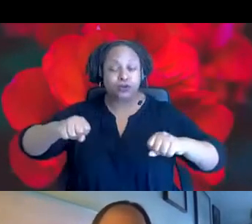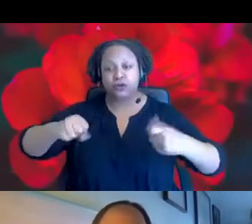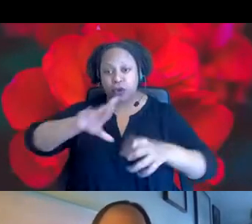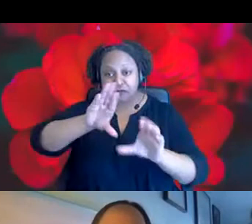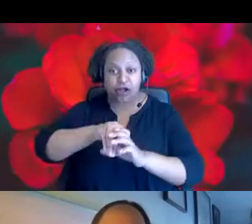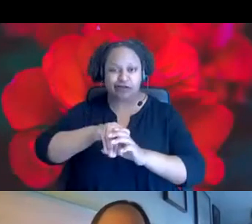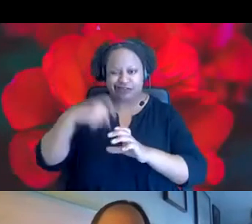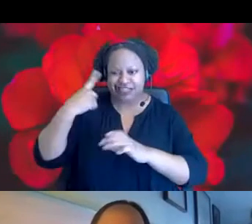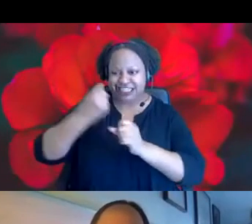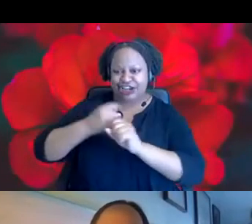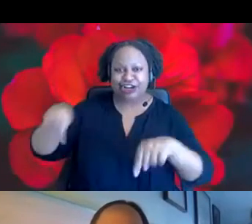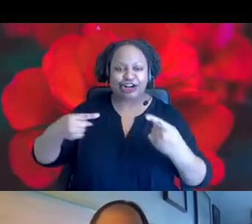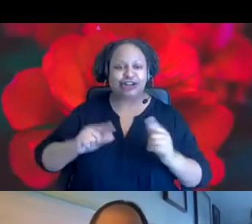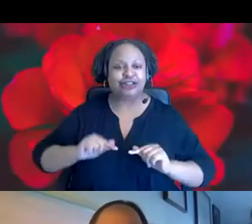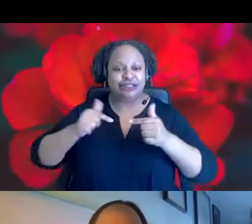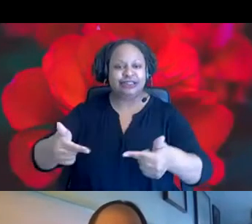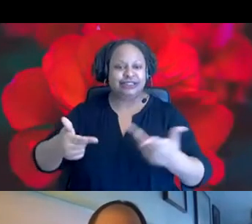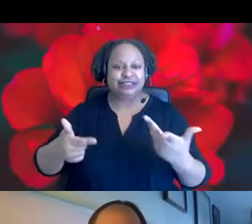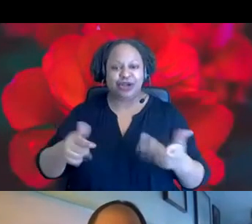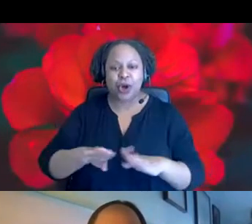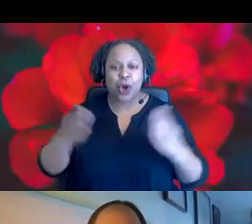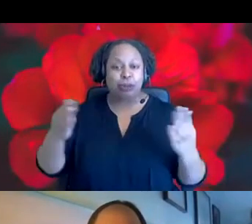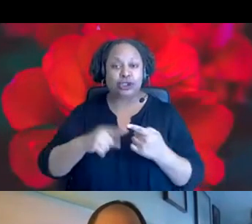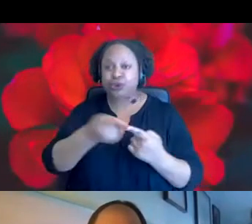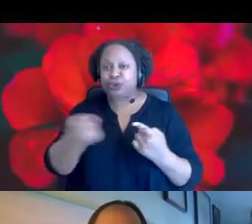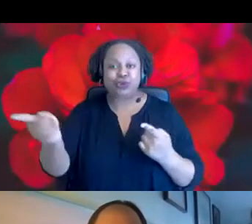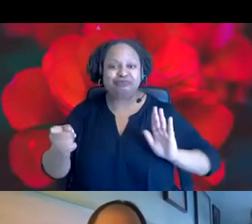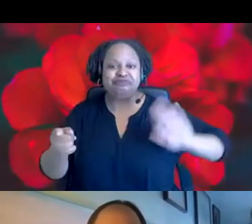in this past year. And I'll just kind of open up the floor